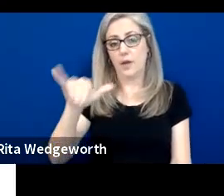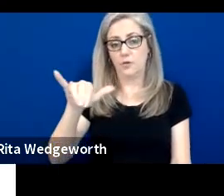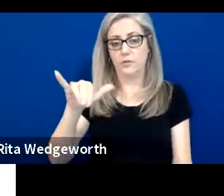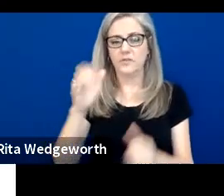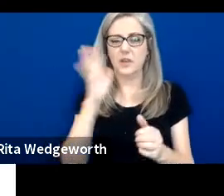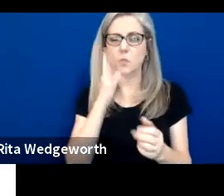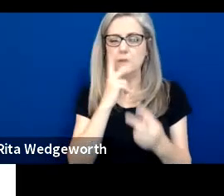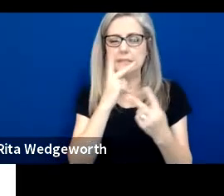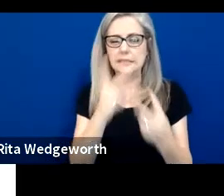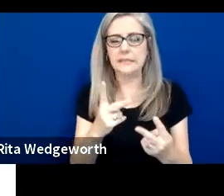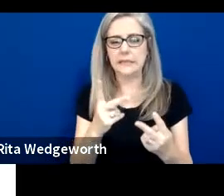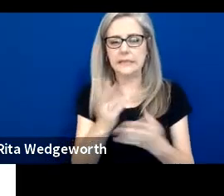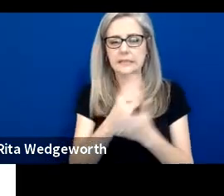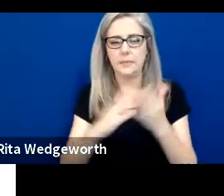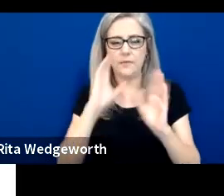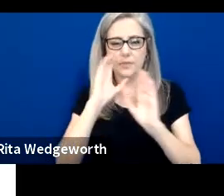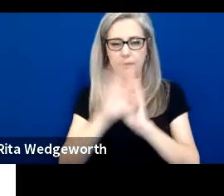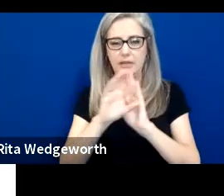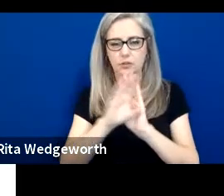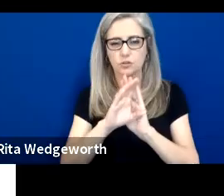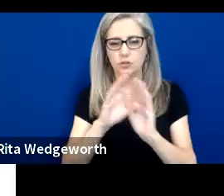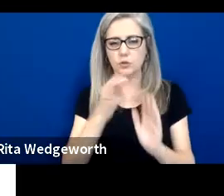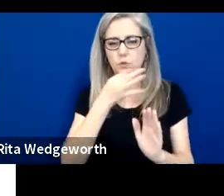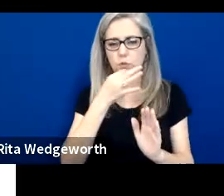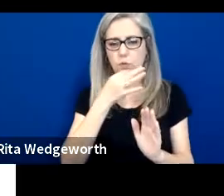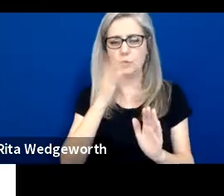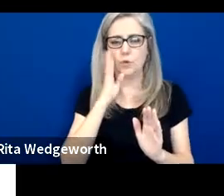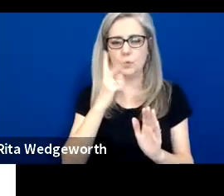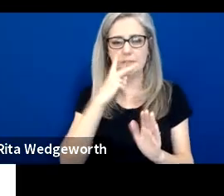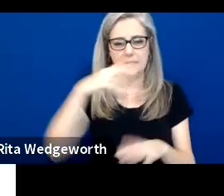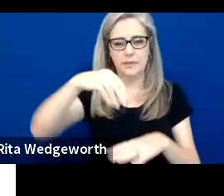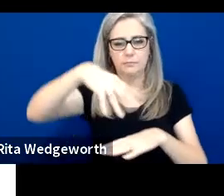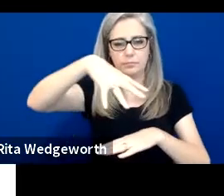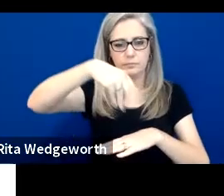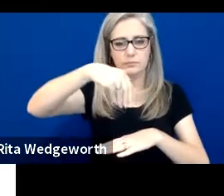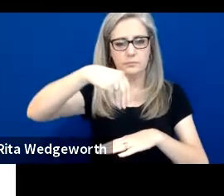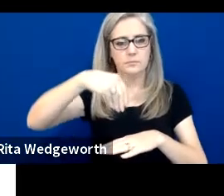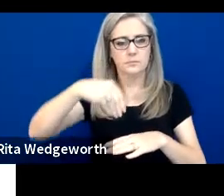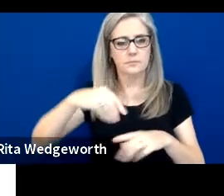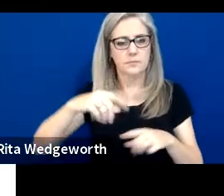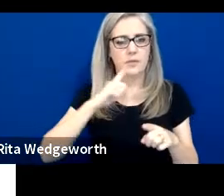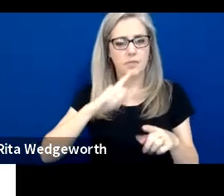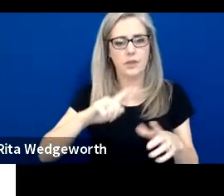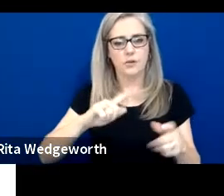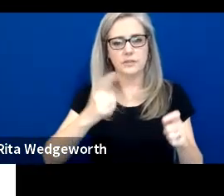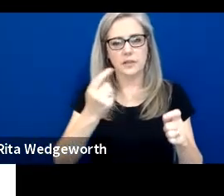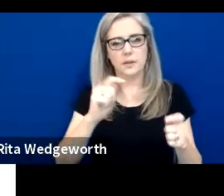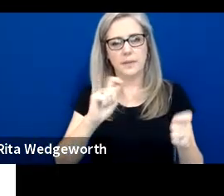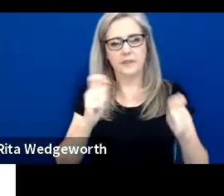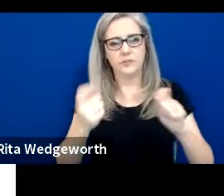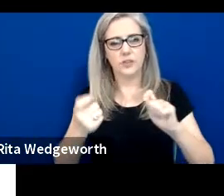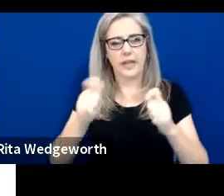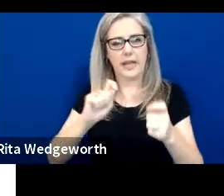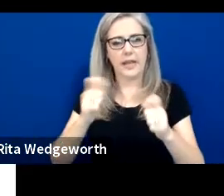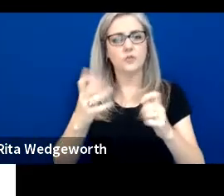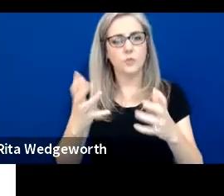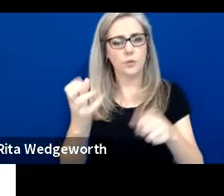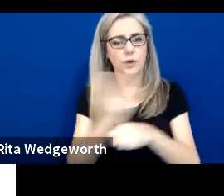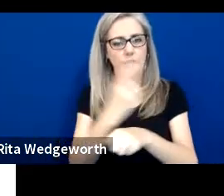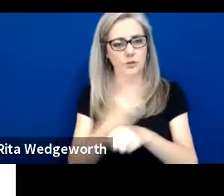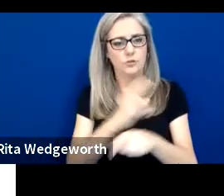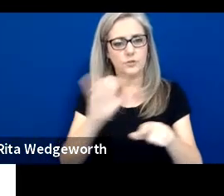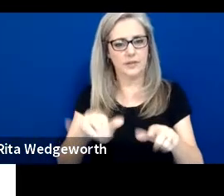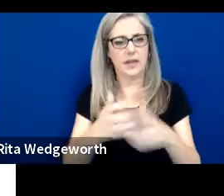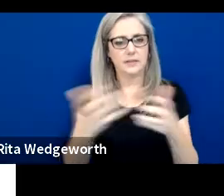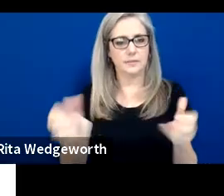some of the graphics that we get to, there is some grade change over the site, and of course we want to use that as much as we